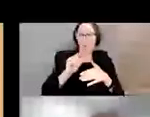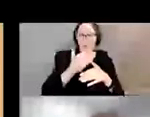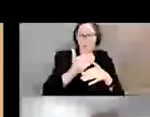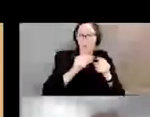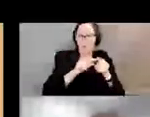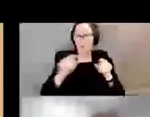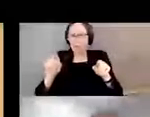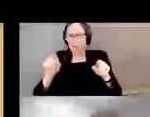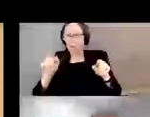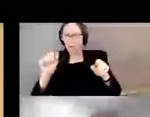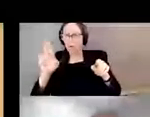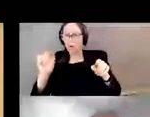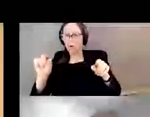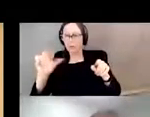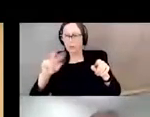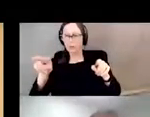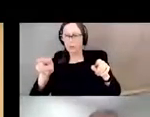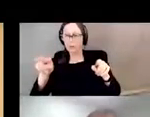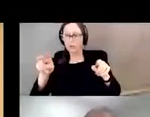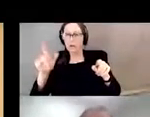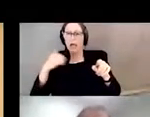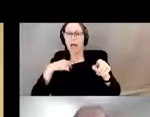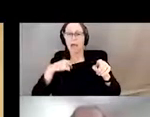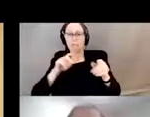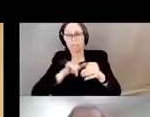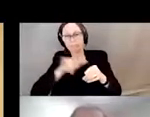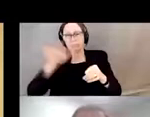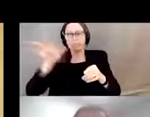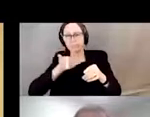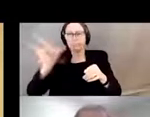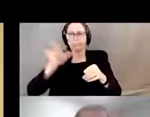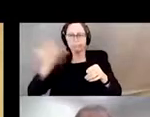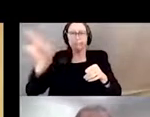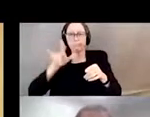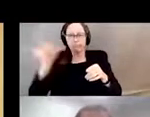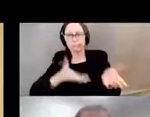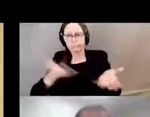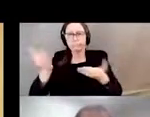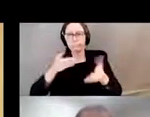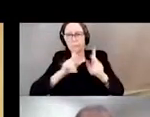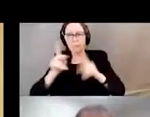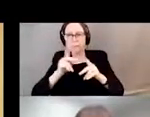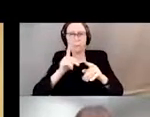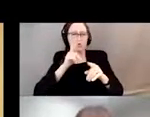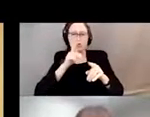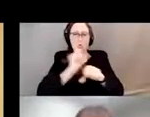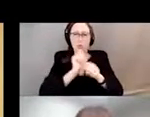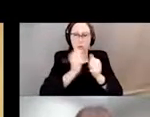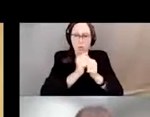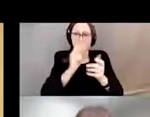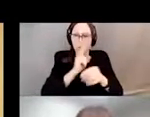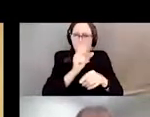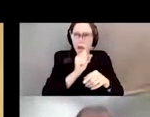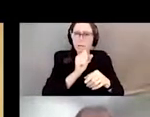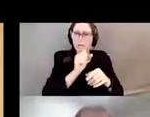August 22nd, there are mass airlifts to try to get as many people who had worked alongside the United Nations